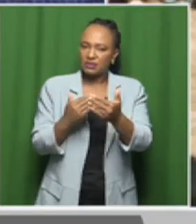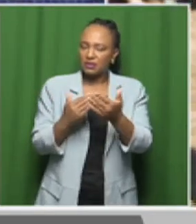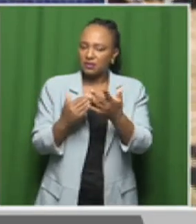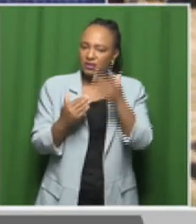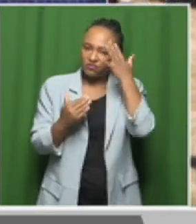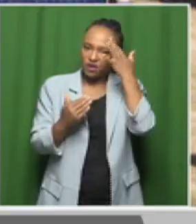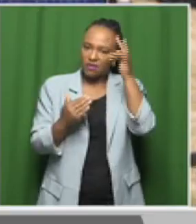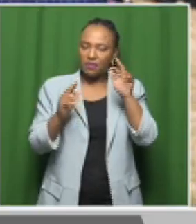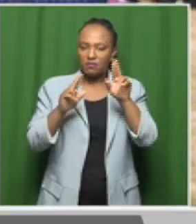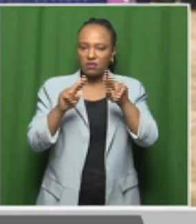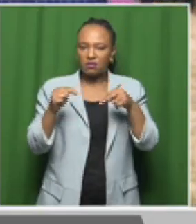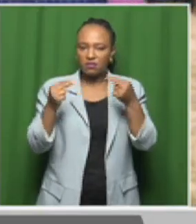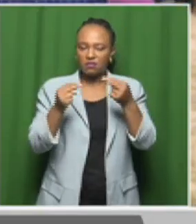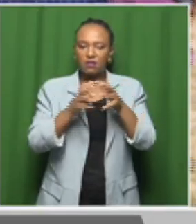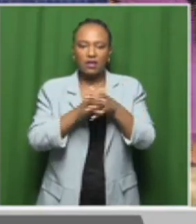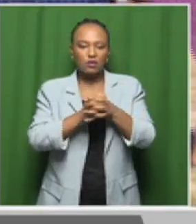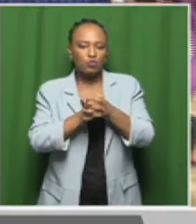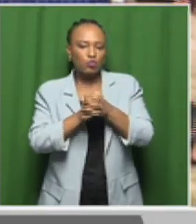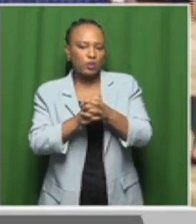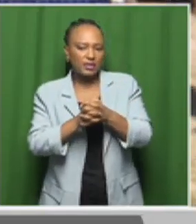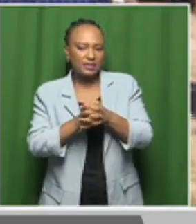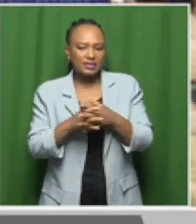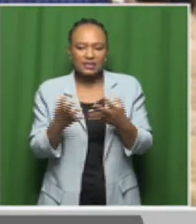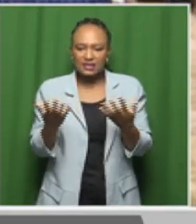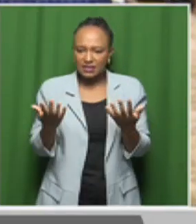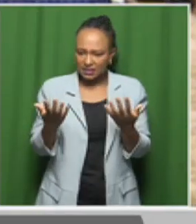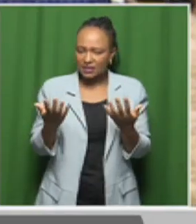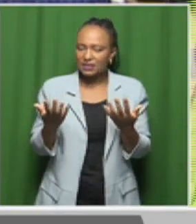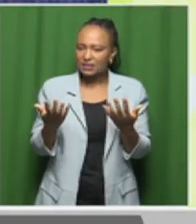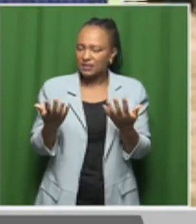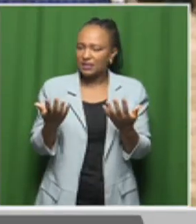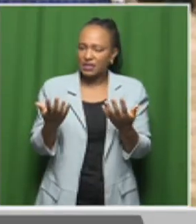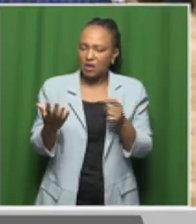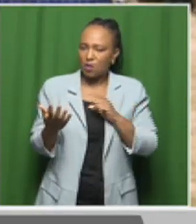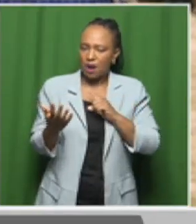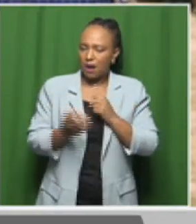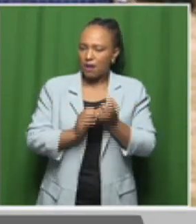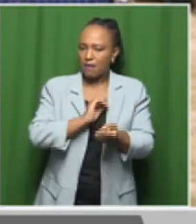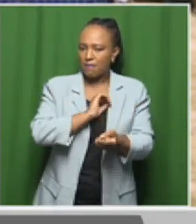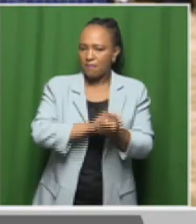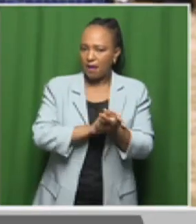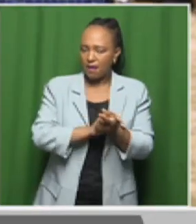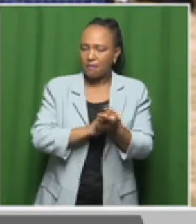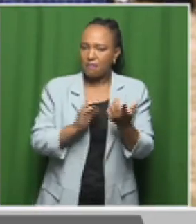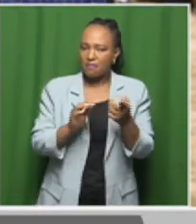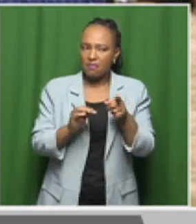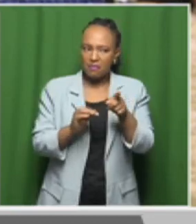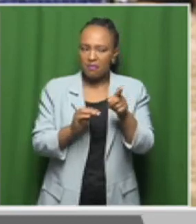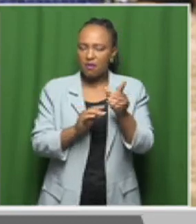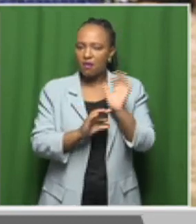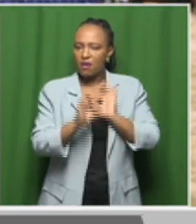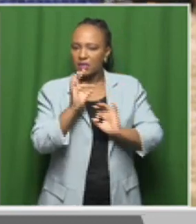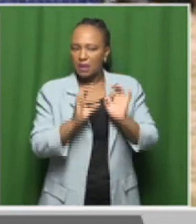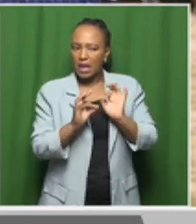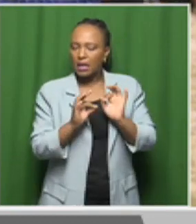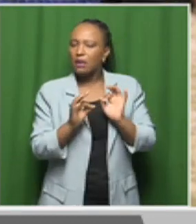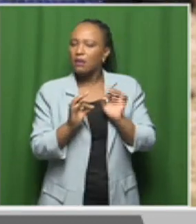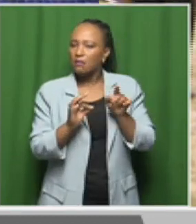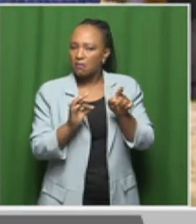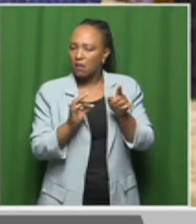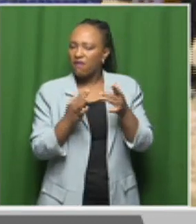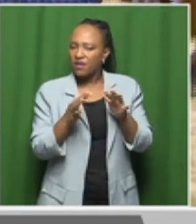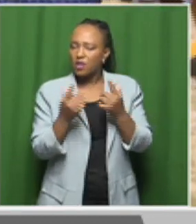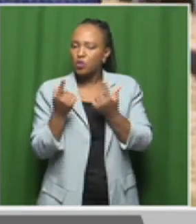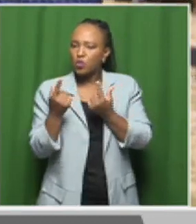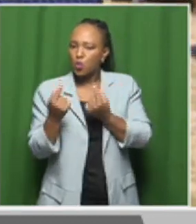of national unity, why it happened, but also just accountability at large and where to from here, gaining the